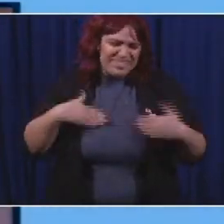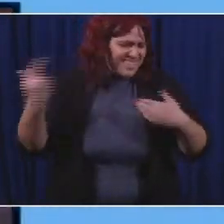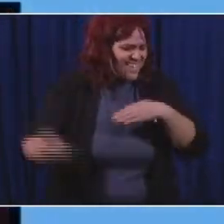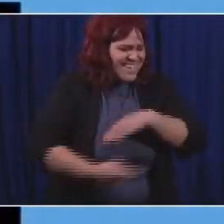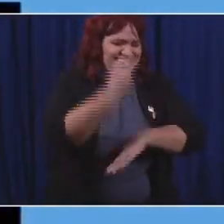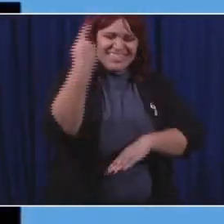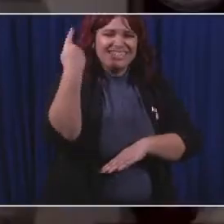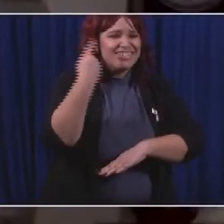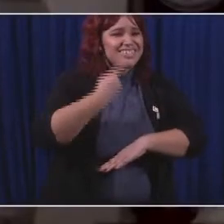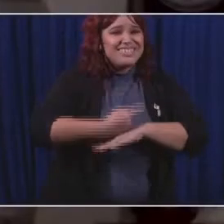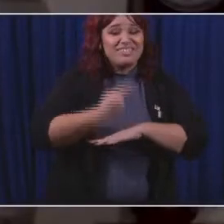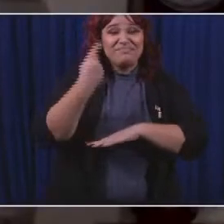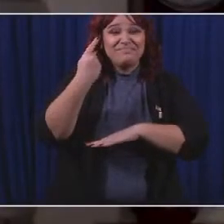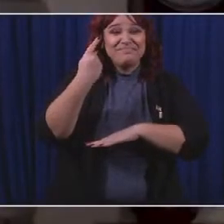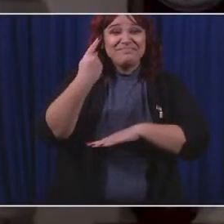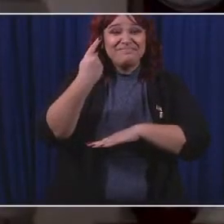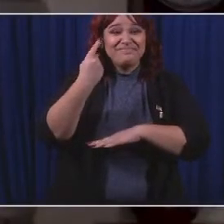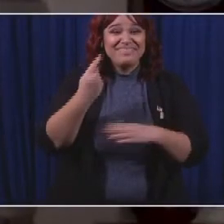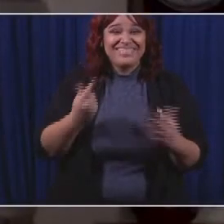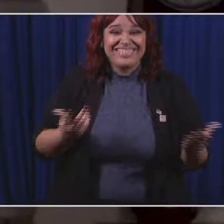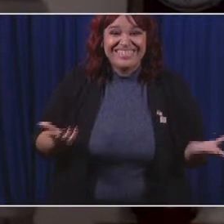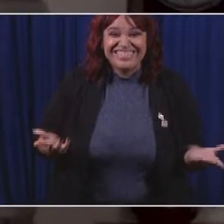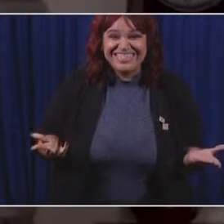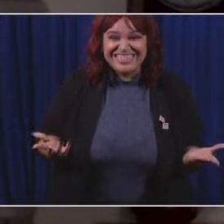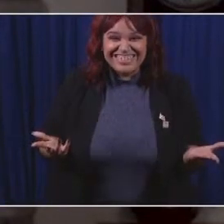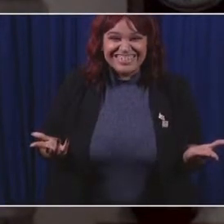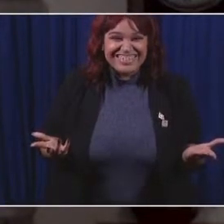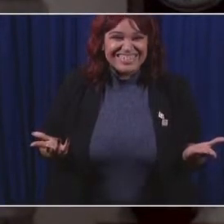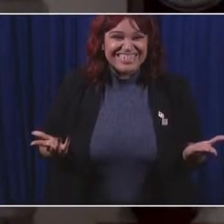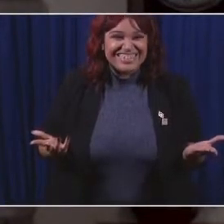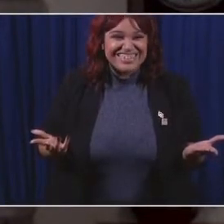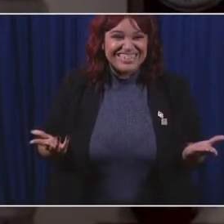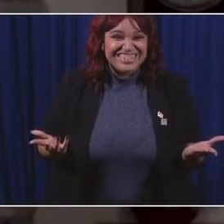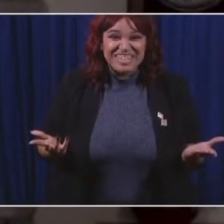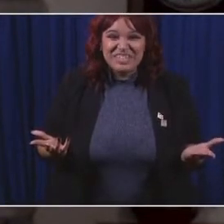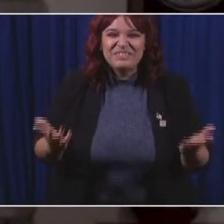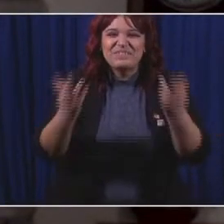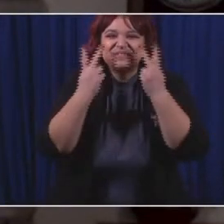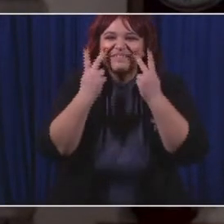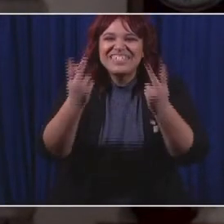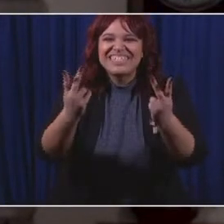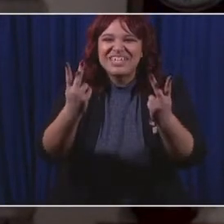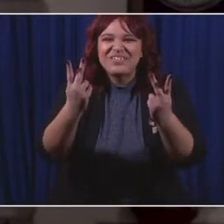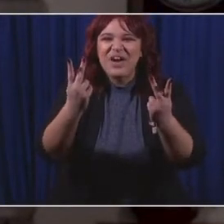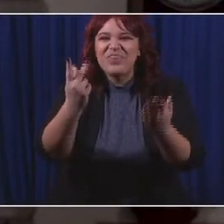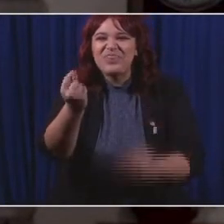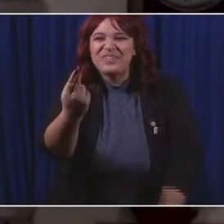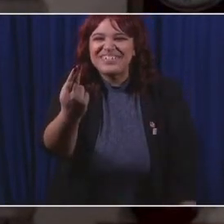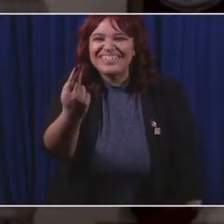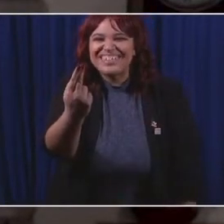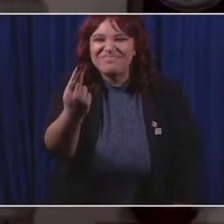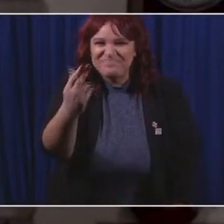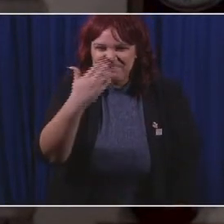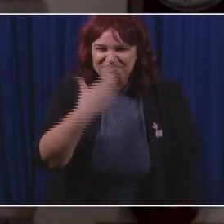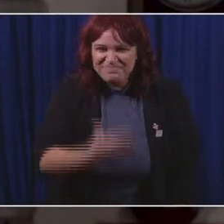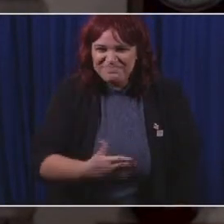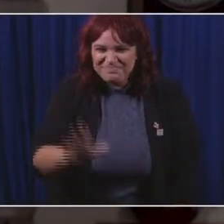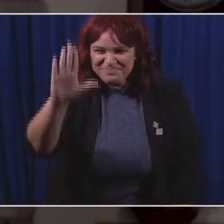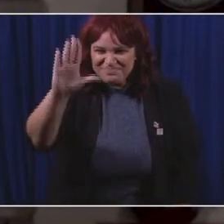Happy day. We'll see you all on Thursday. Thank you very much.